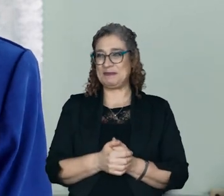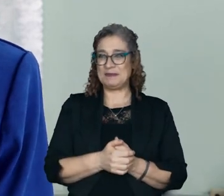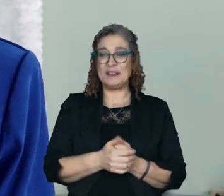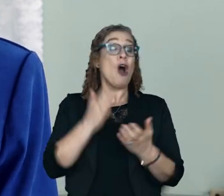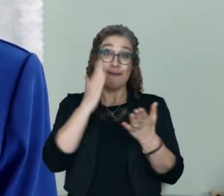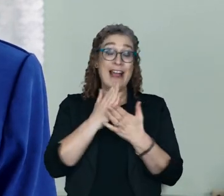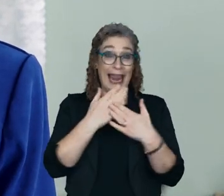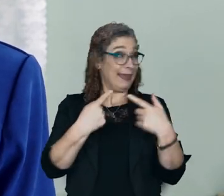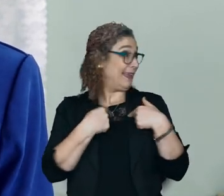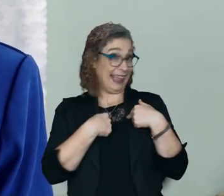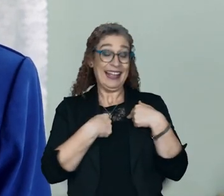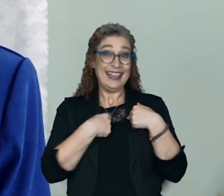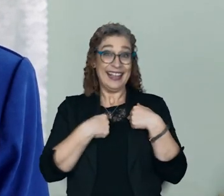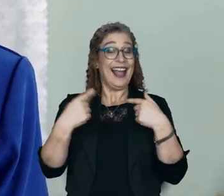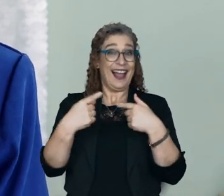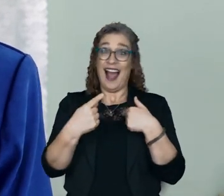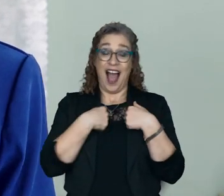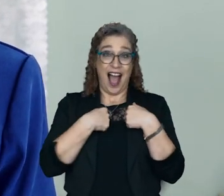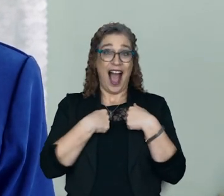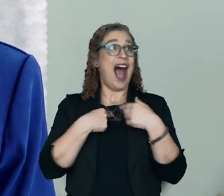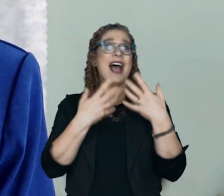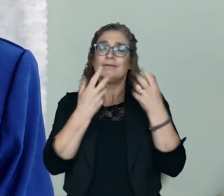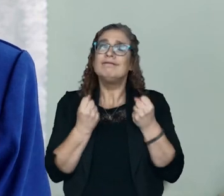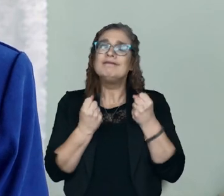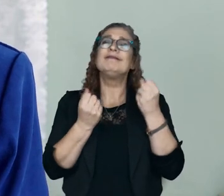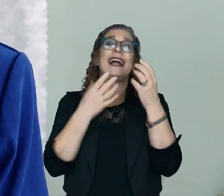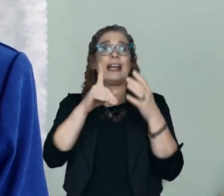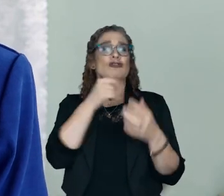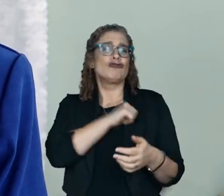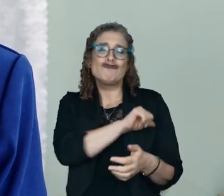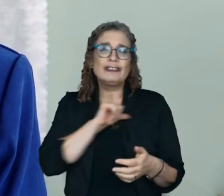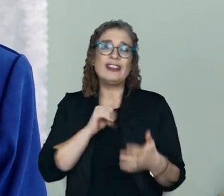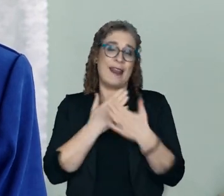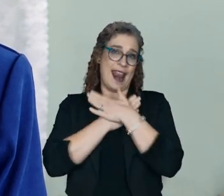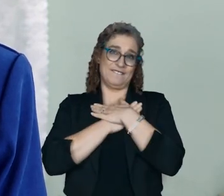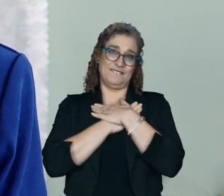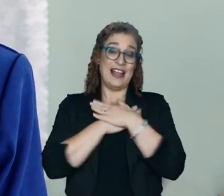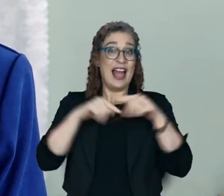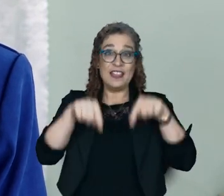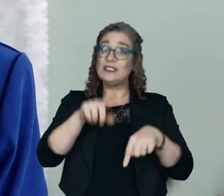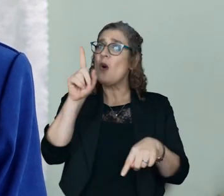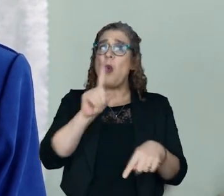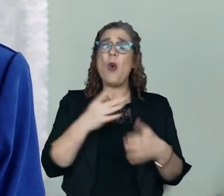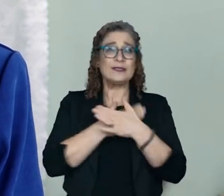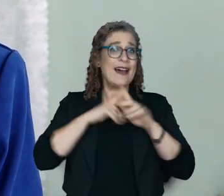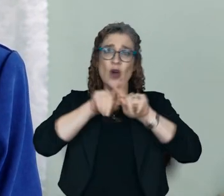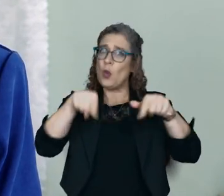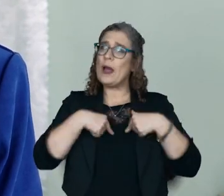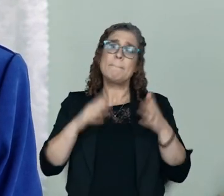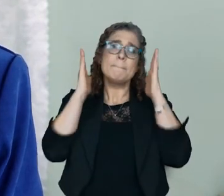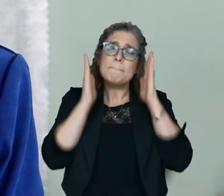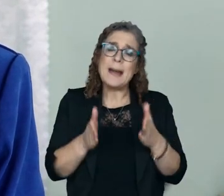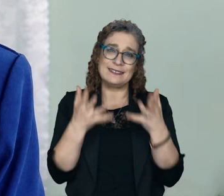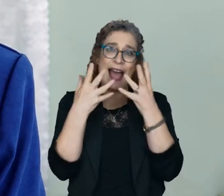grace that I greet you in Christian love, the kind of love we must have one